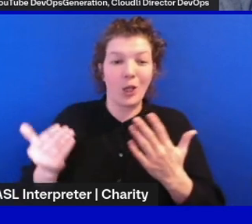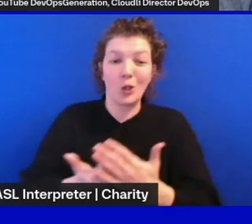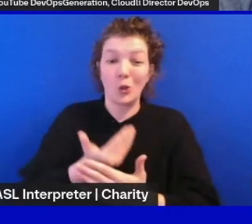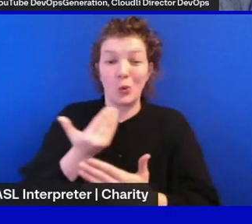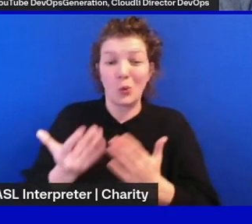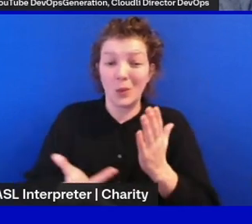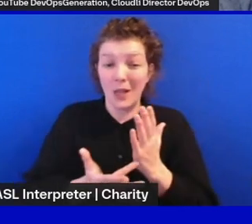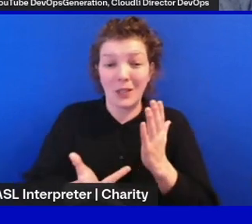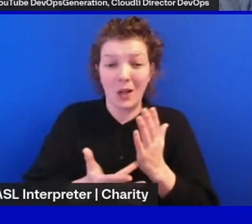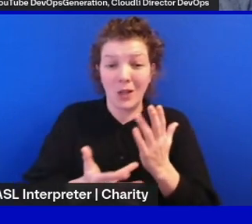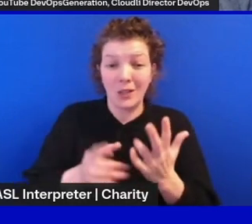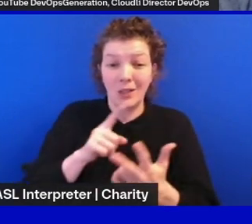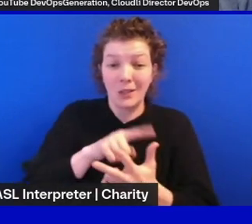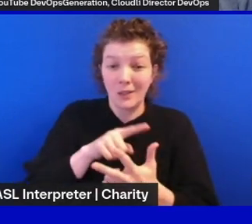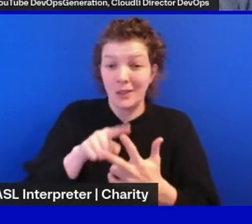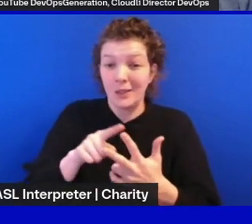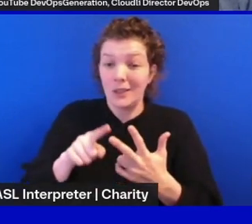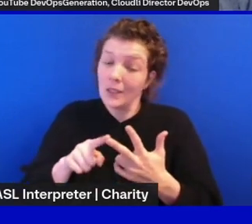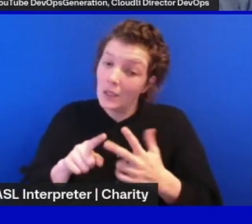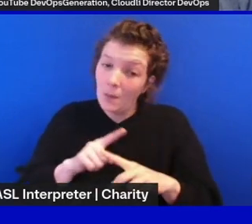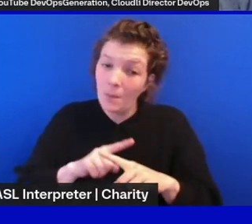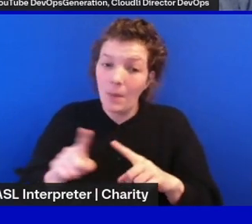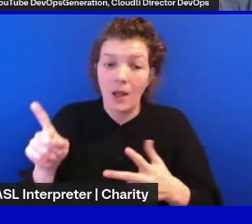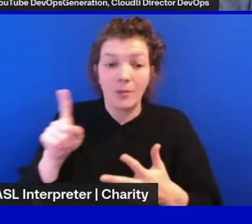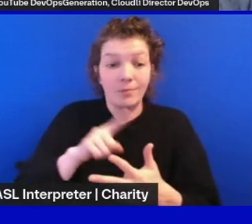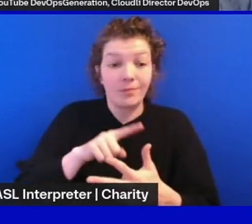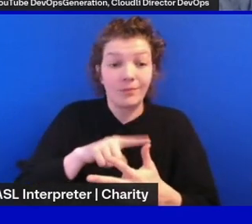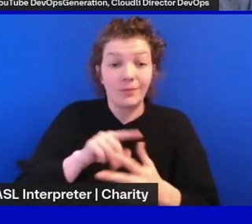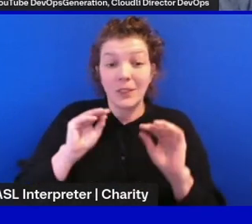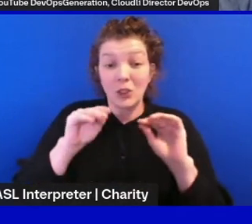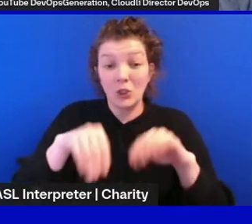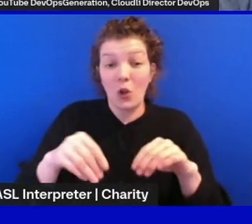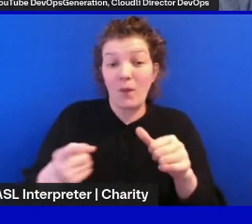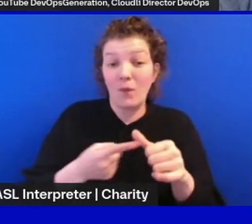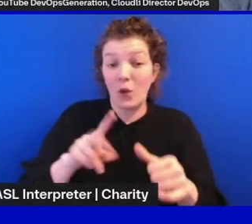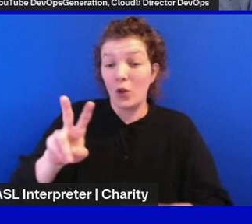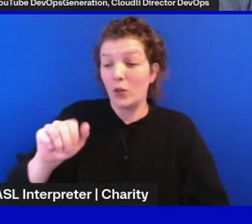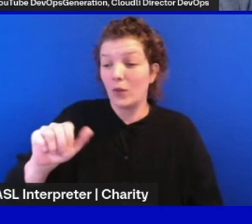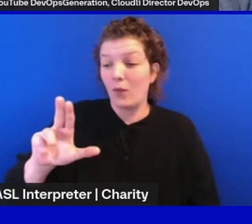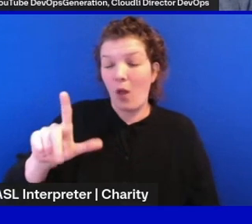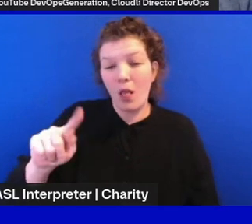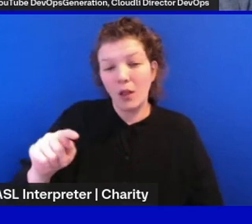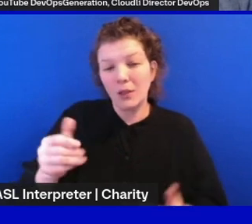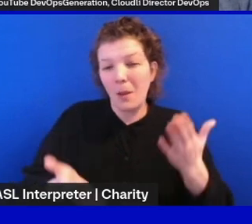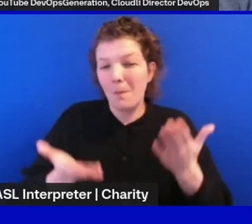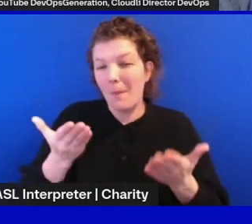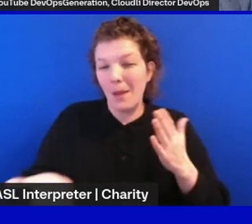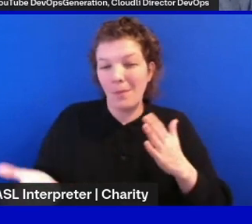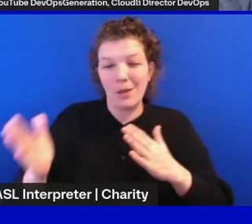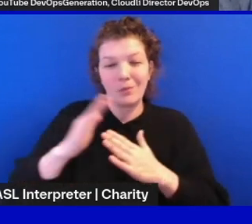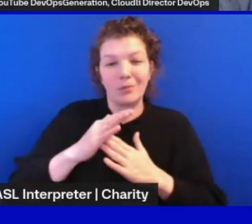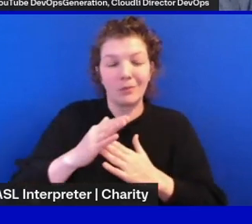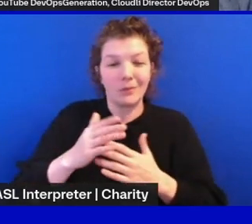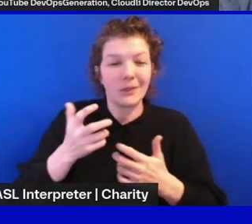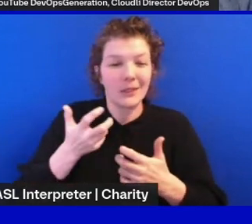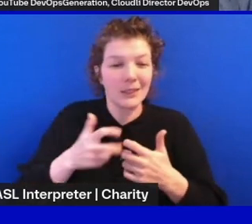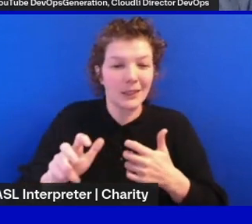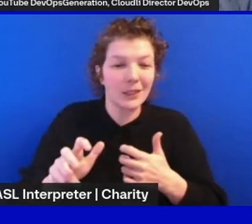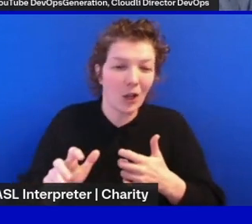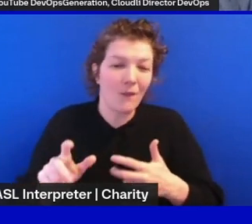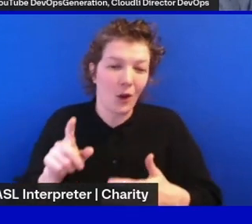Consul, and Vault. However, if you install Vault first, which I would argue is probably the most difficult of the 3 because of mandatory policies and